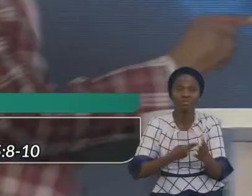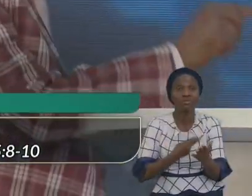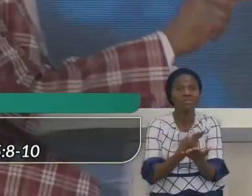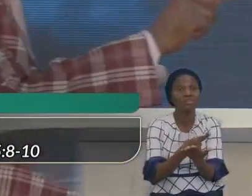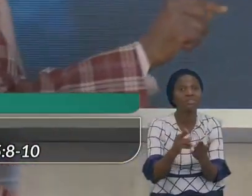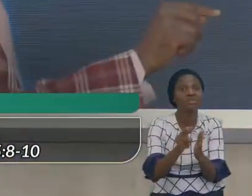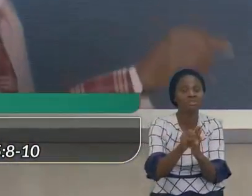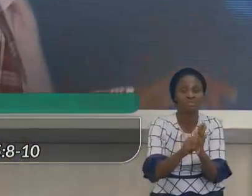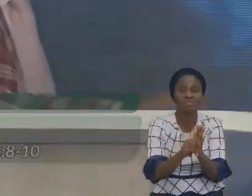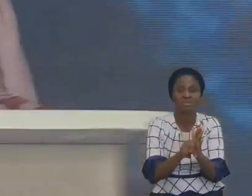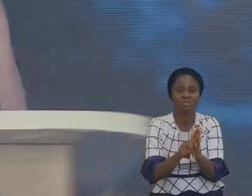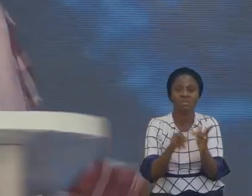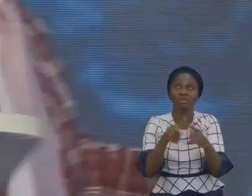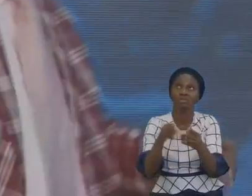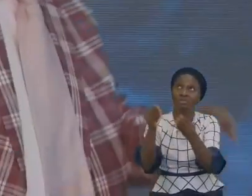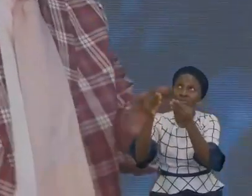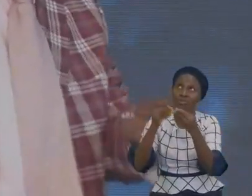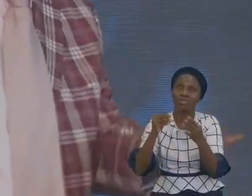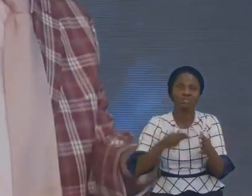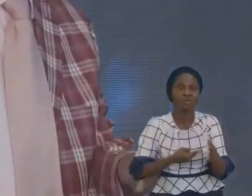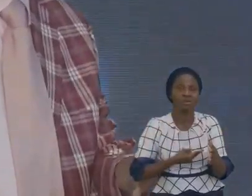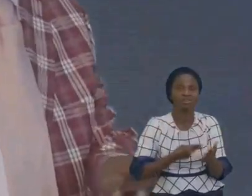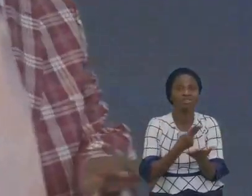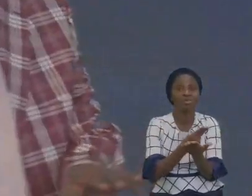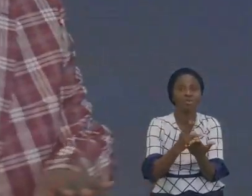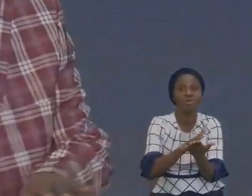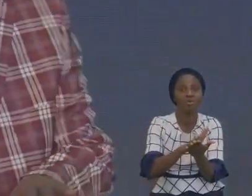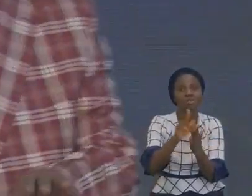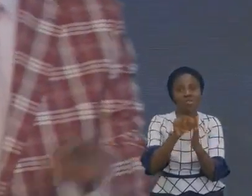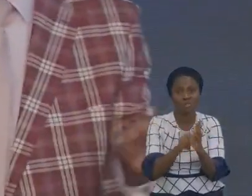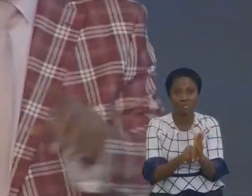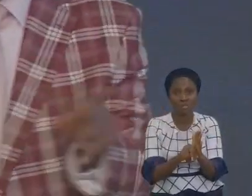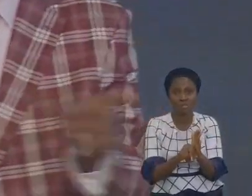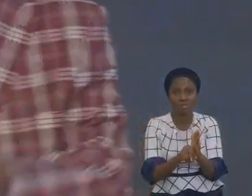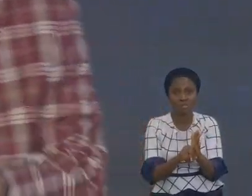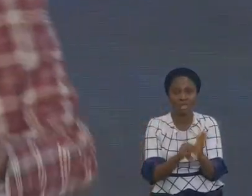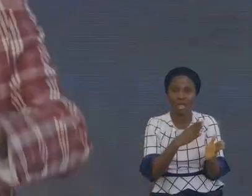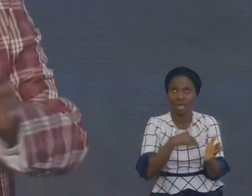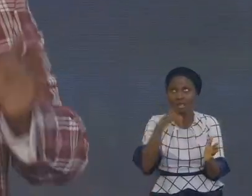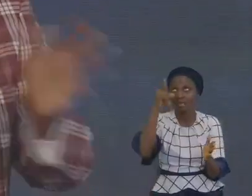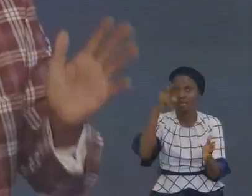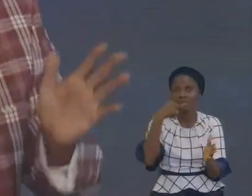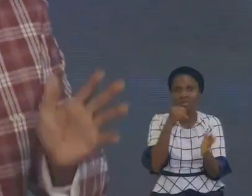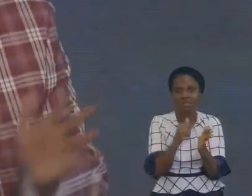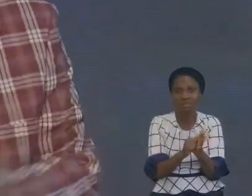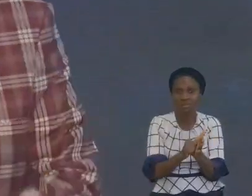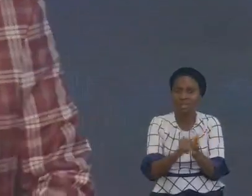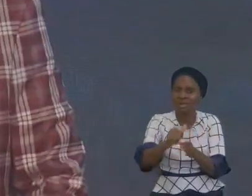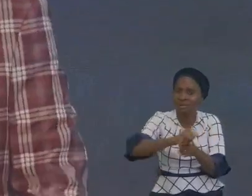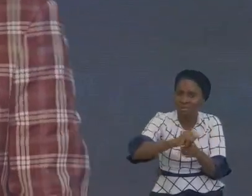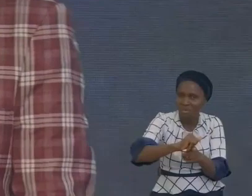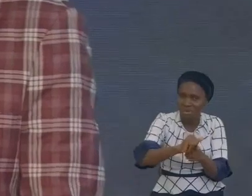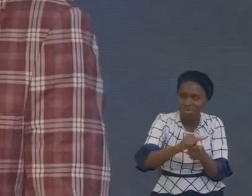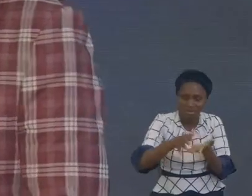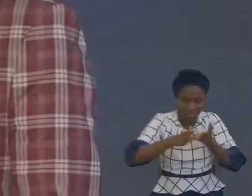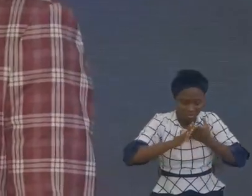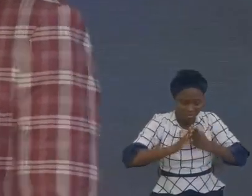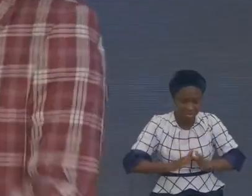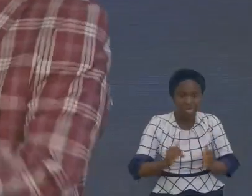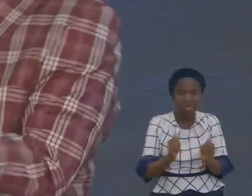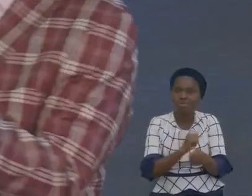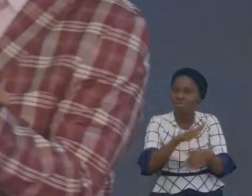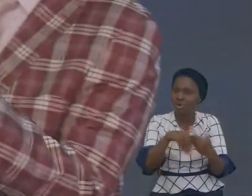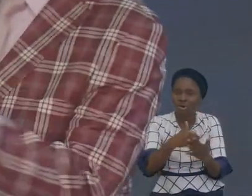said, follow peace with all men, good men and bad men, with all men, and